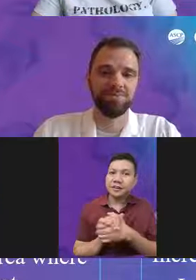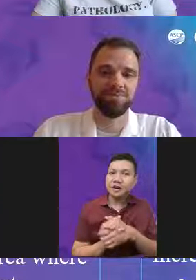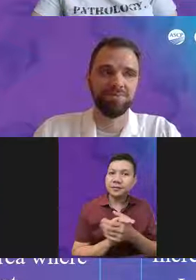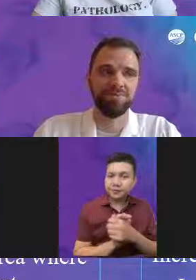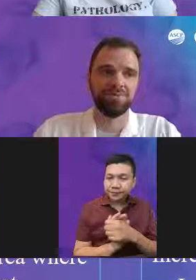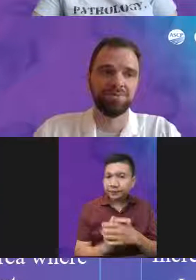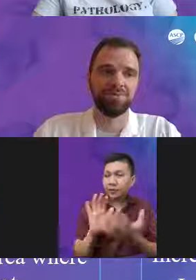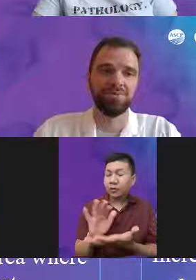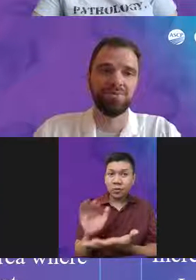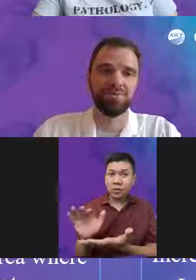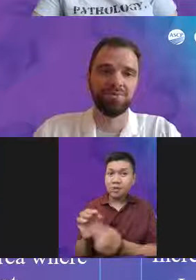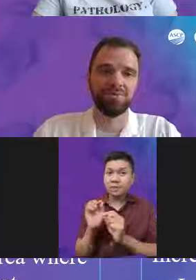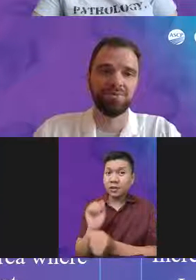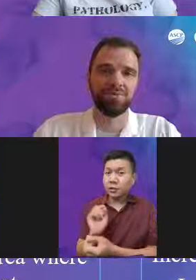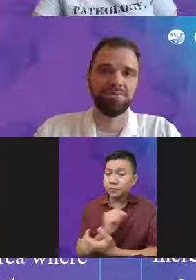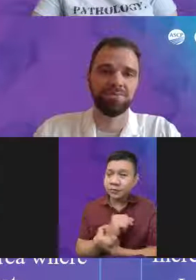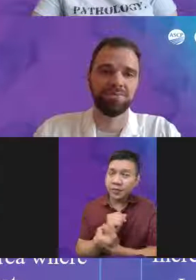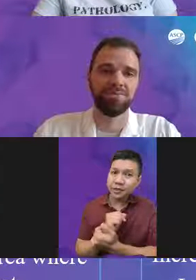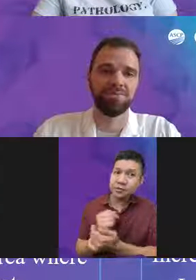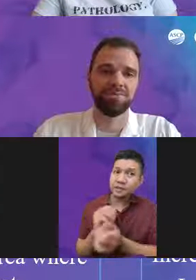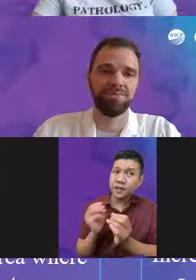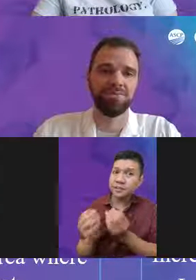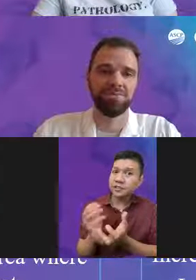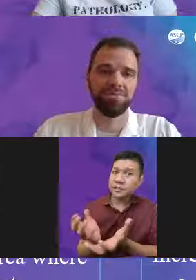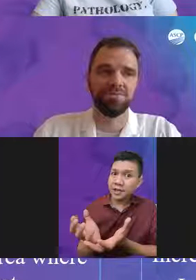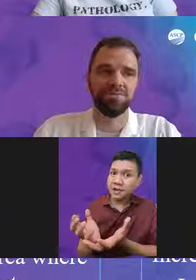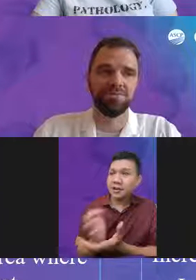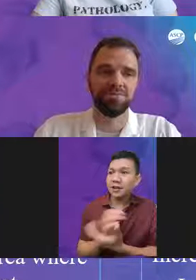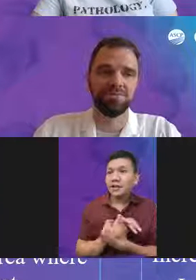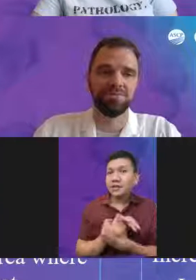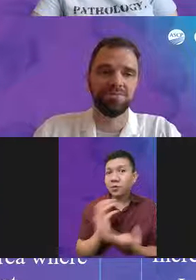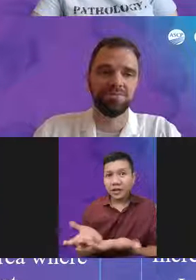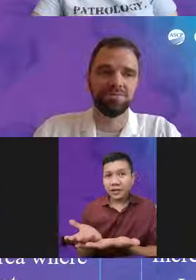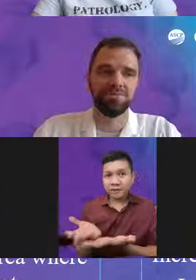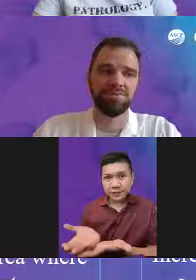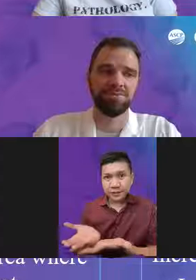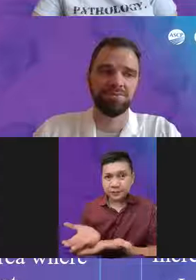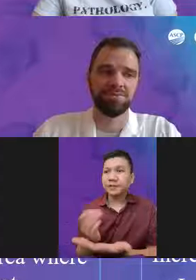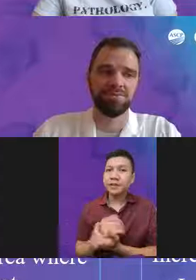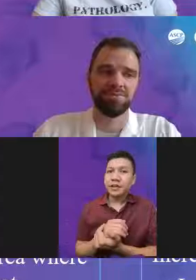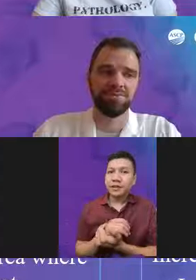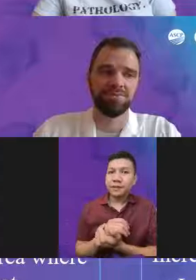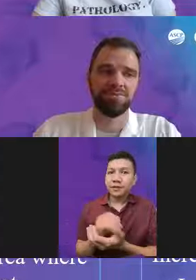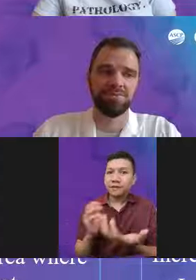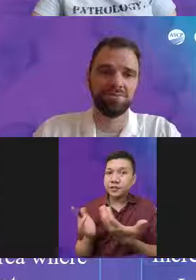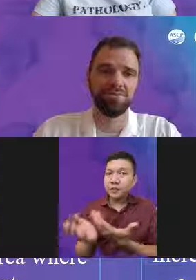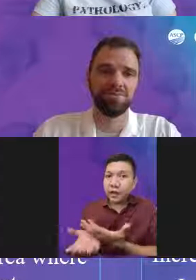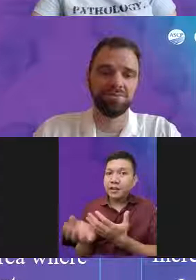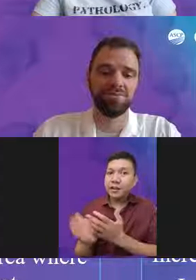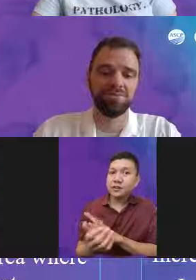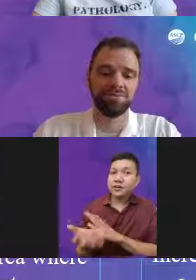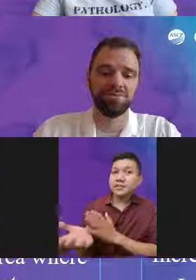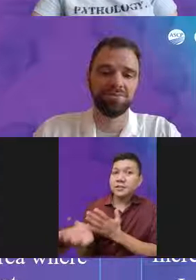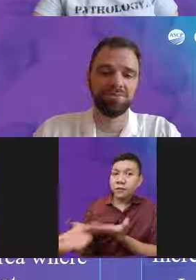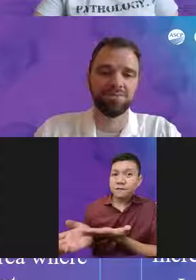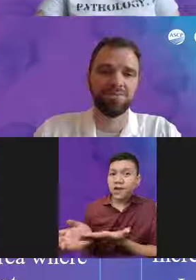higher. Or that also will tell you, if the MCHC is higher, the quality of your specimen. If it's greater